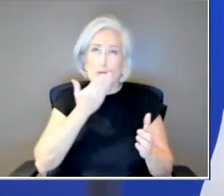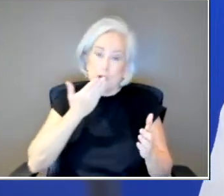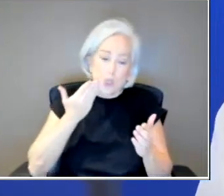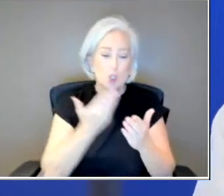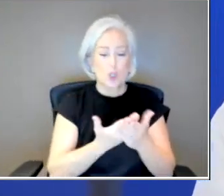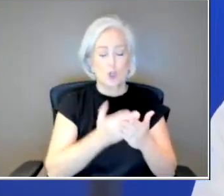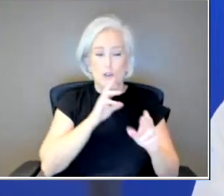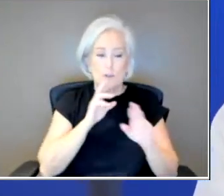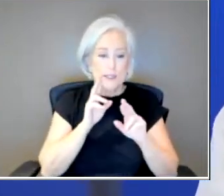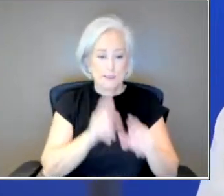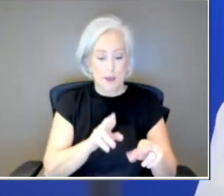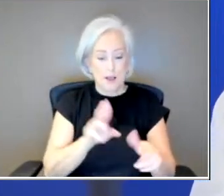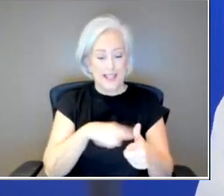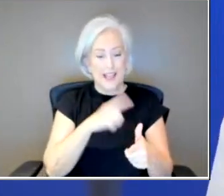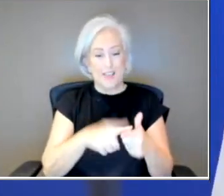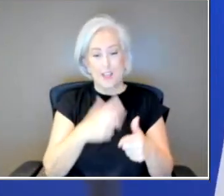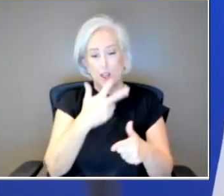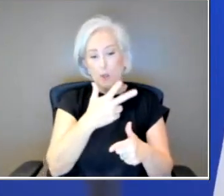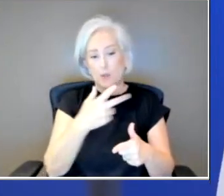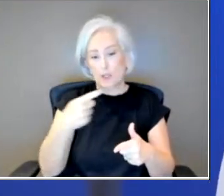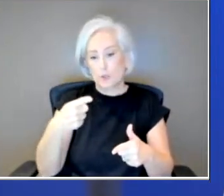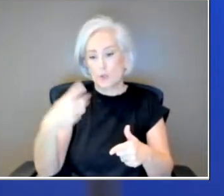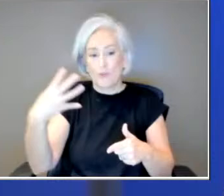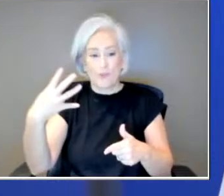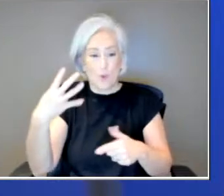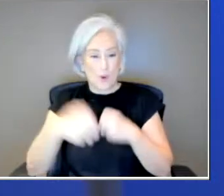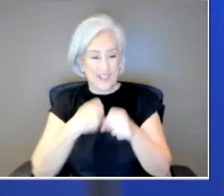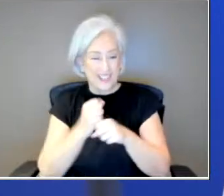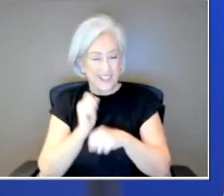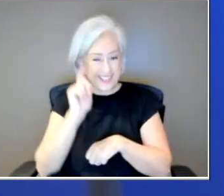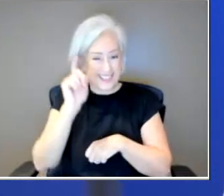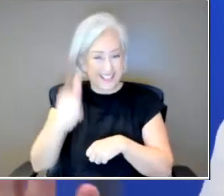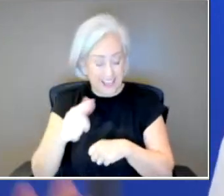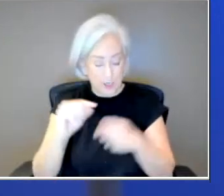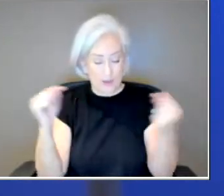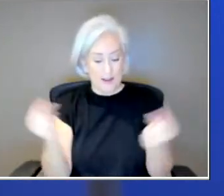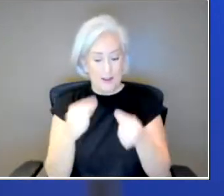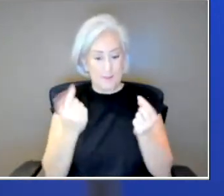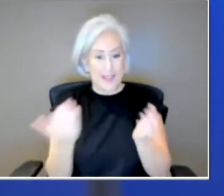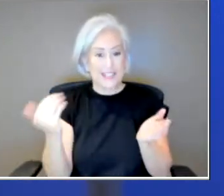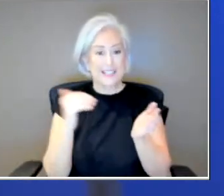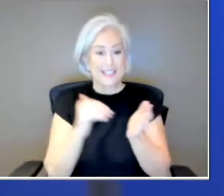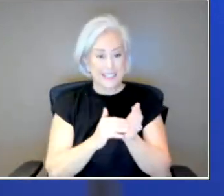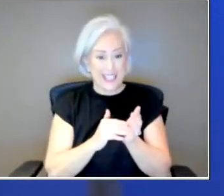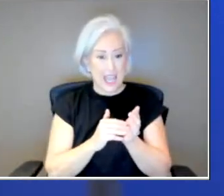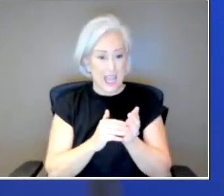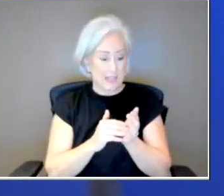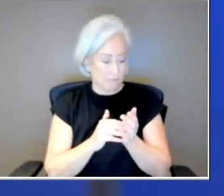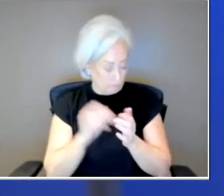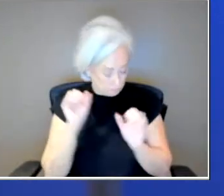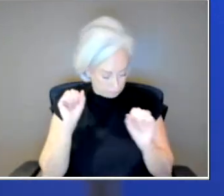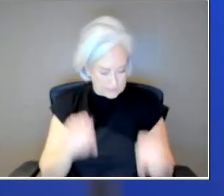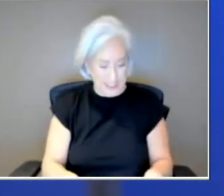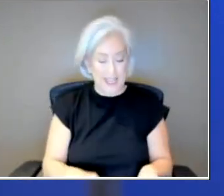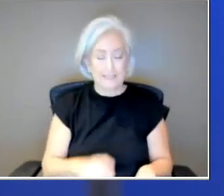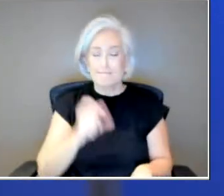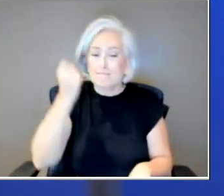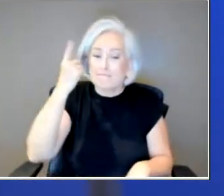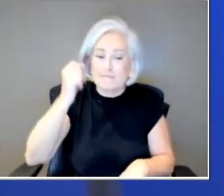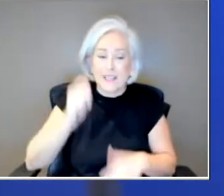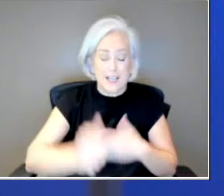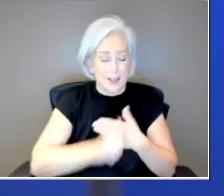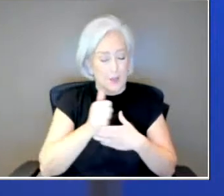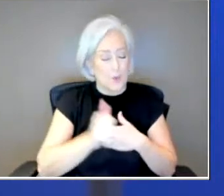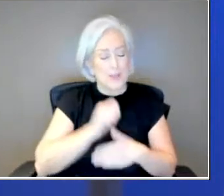4 years later they're starting to have knee pain again, it's still, we talk about that high risk, low reward. The risks are so low to go in and try it again